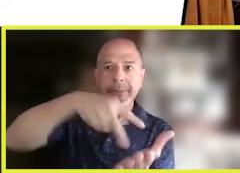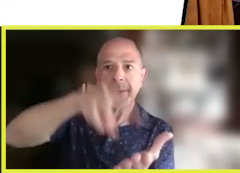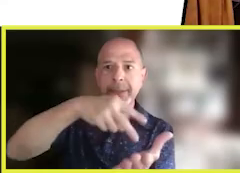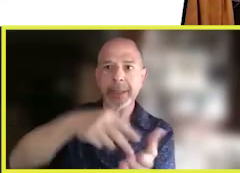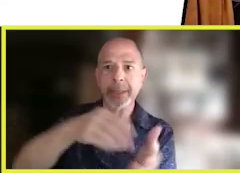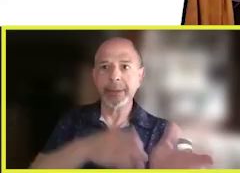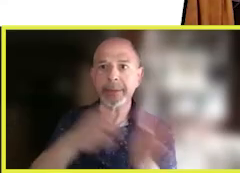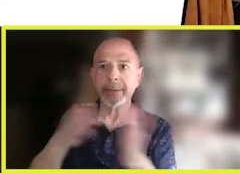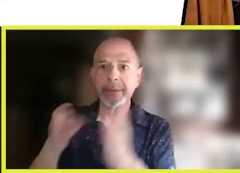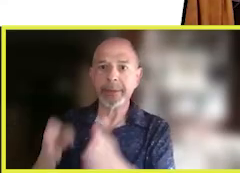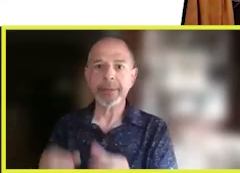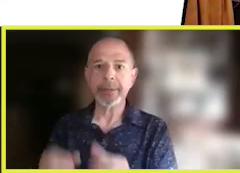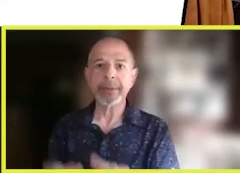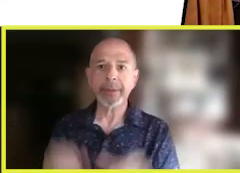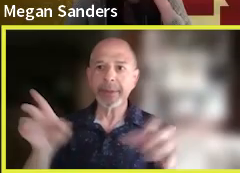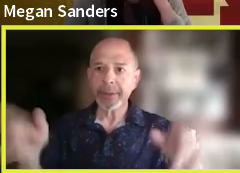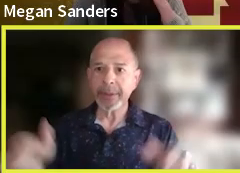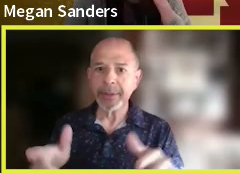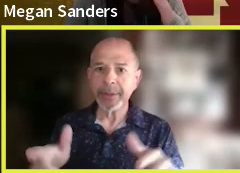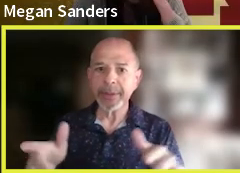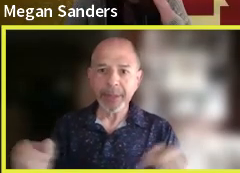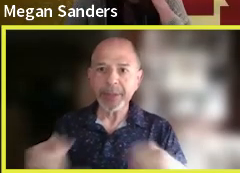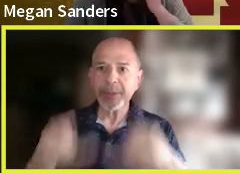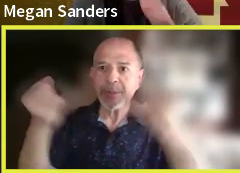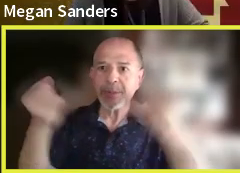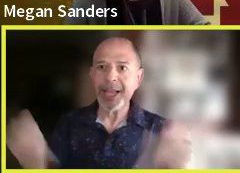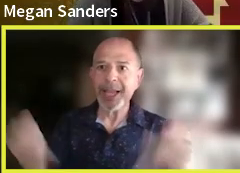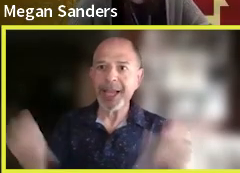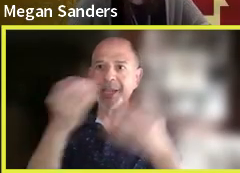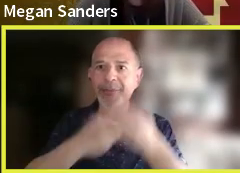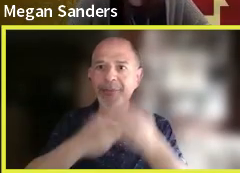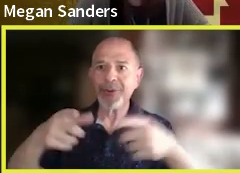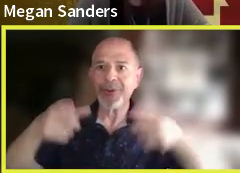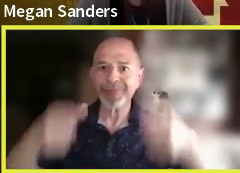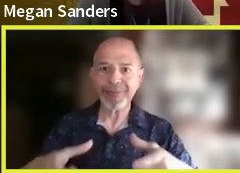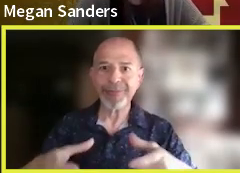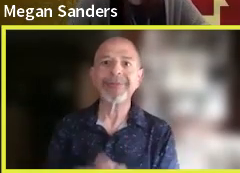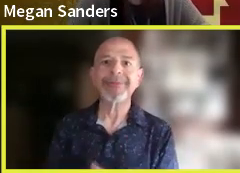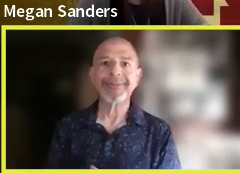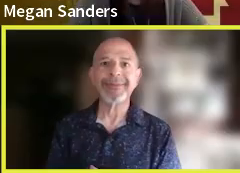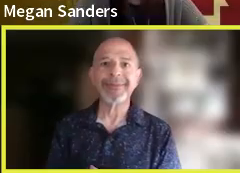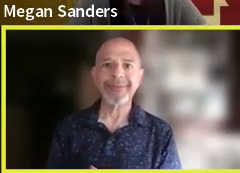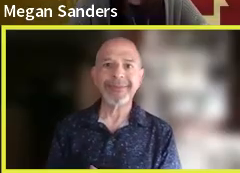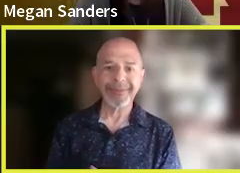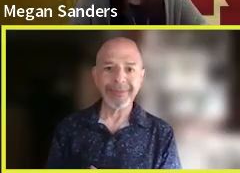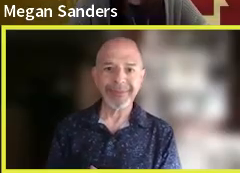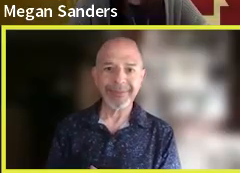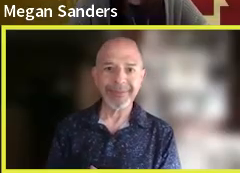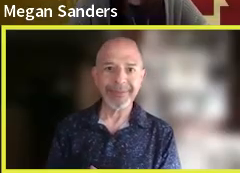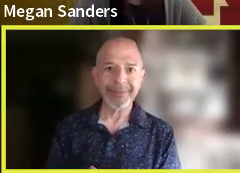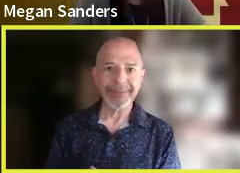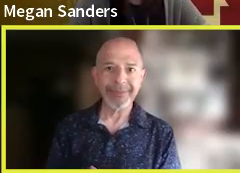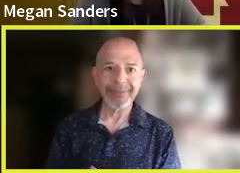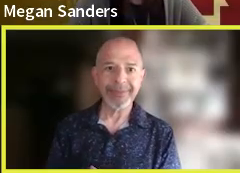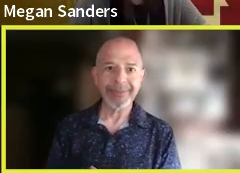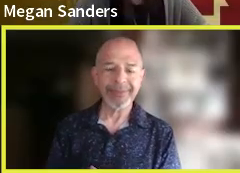and a plate with pasta and vegetables. Wow. I was in it. I just sang Katy Perry's